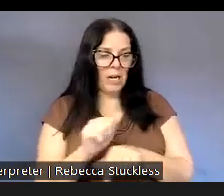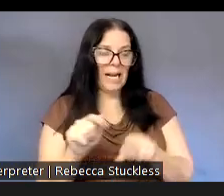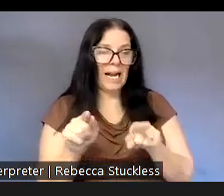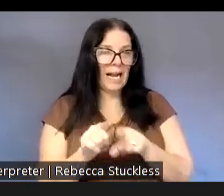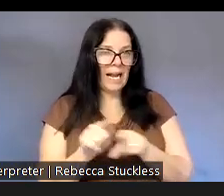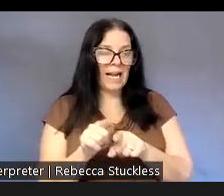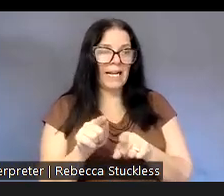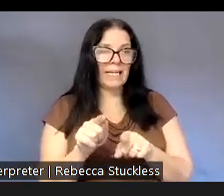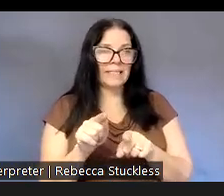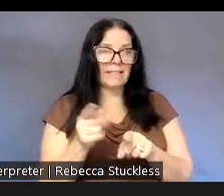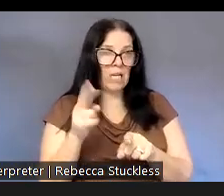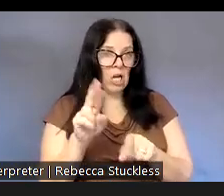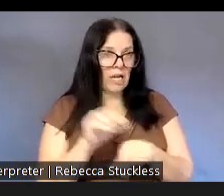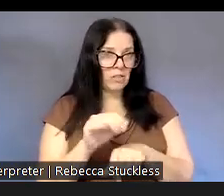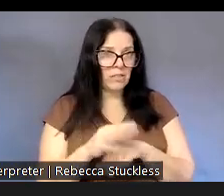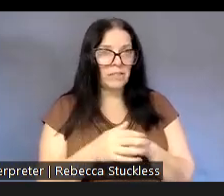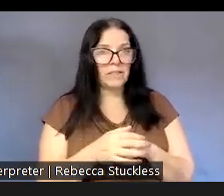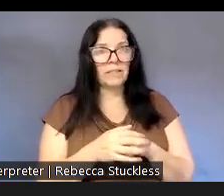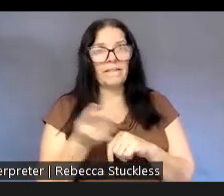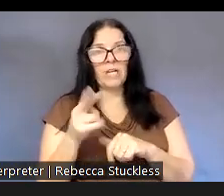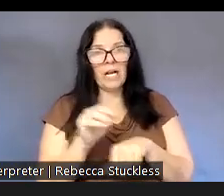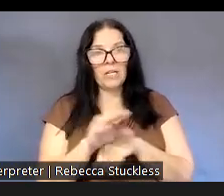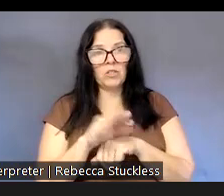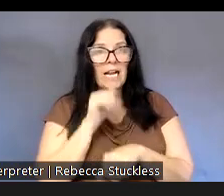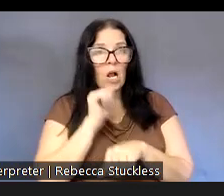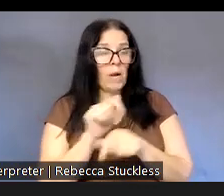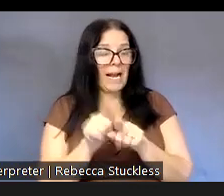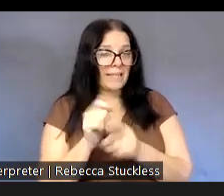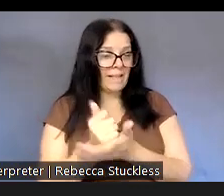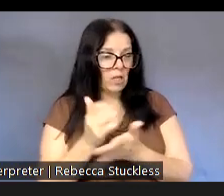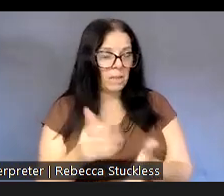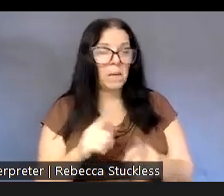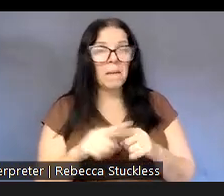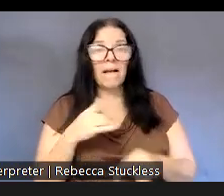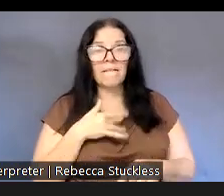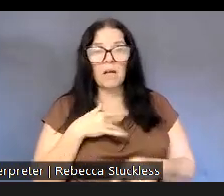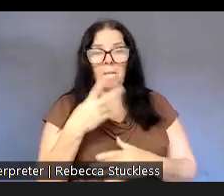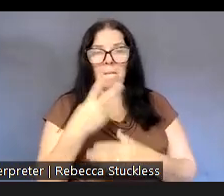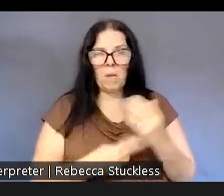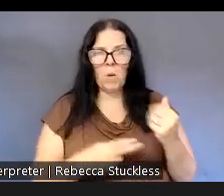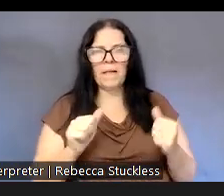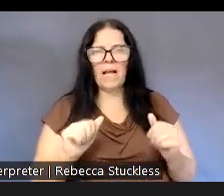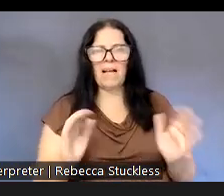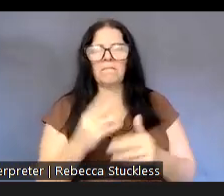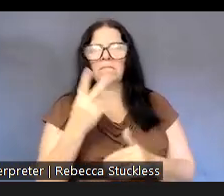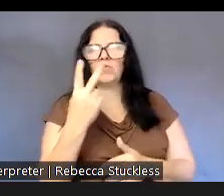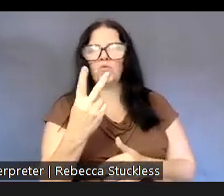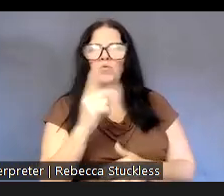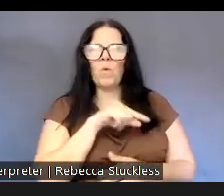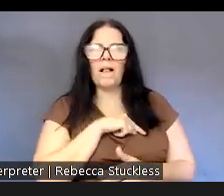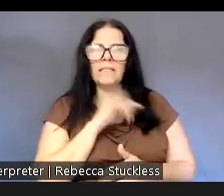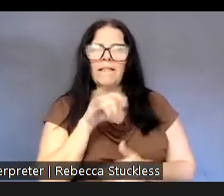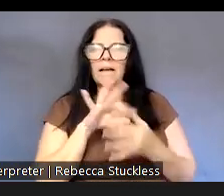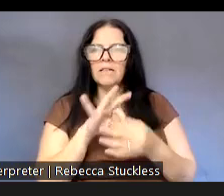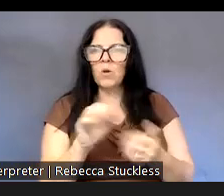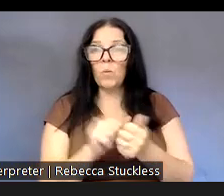as therapists. But I believe both can potentially promote two qualities essential to navigating the world of